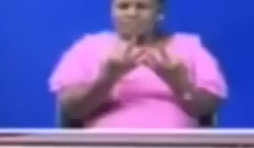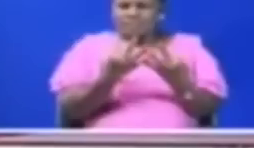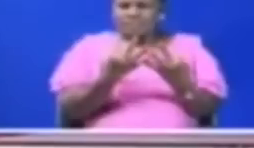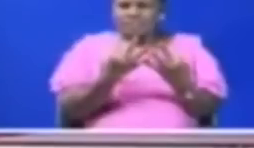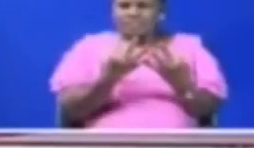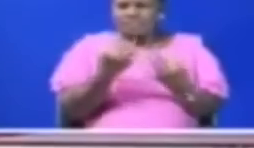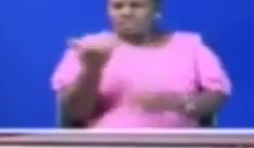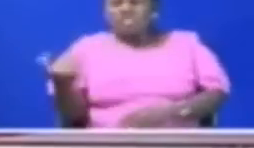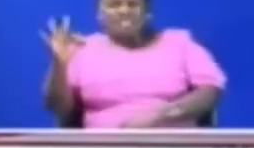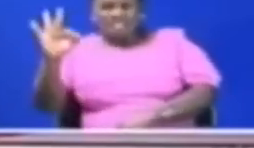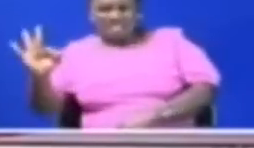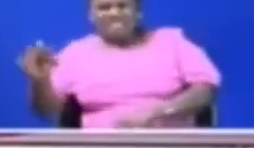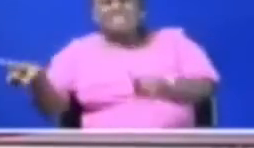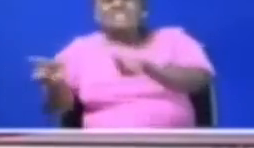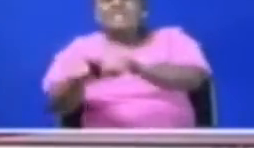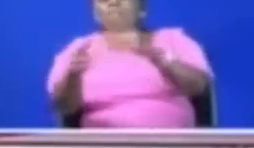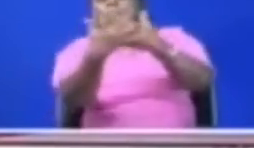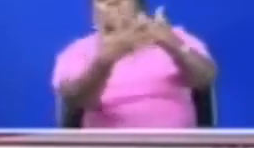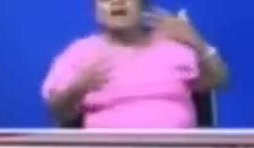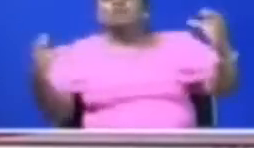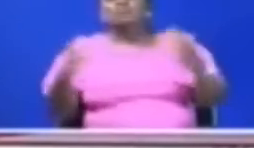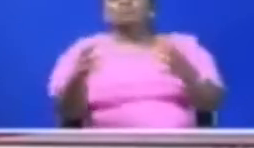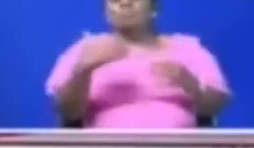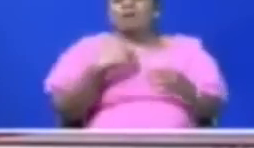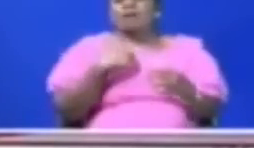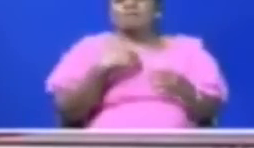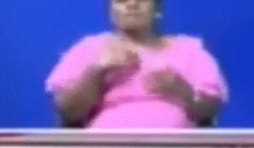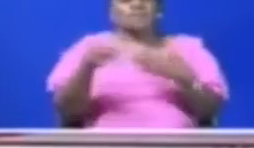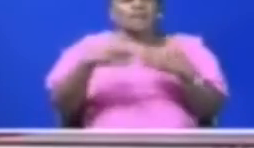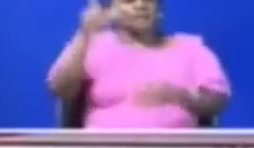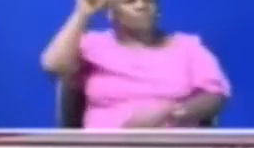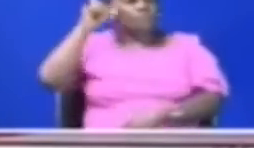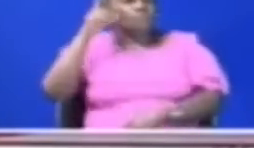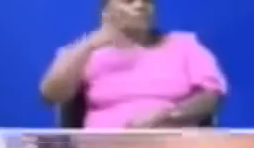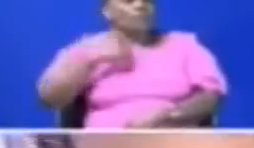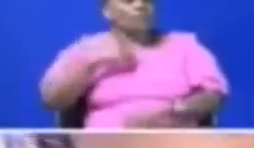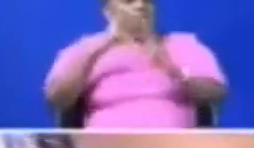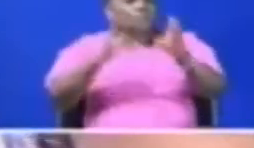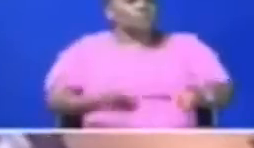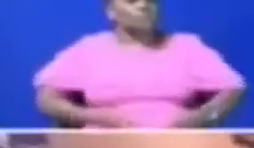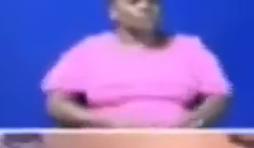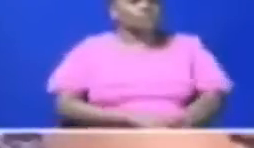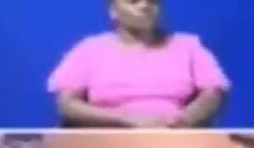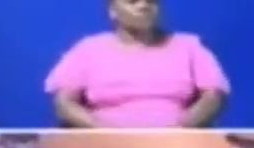the three children share the same blood group. Elvis Kosgei reports.